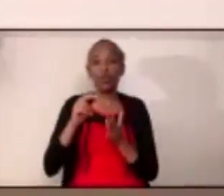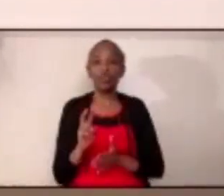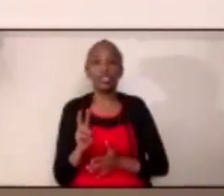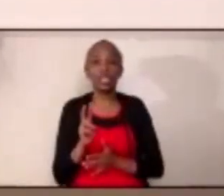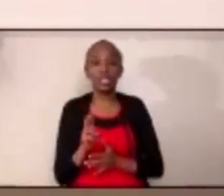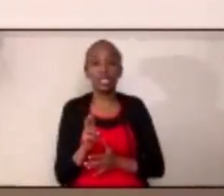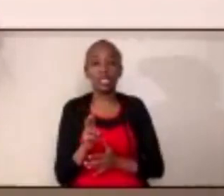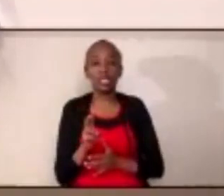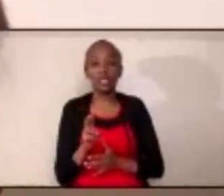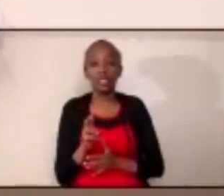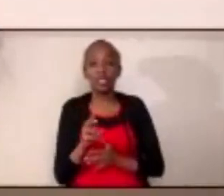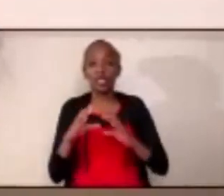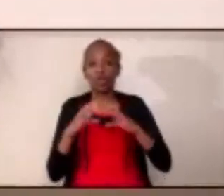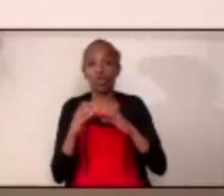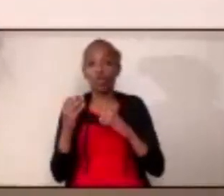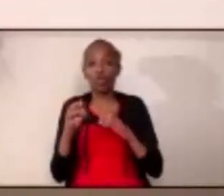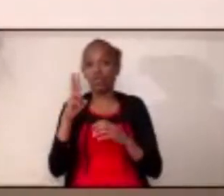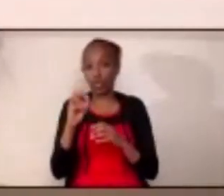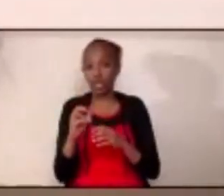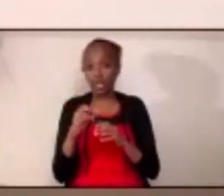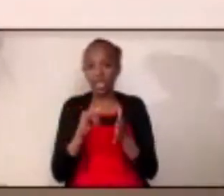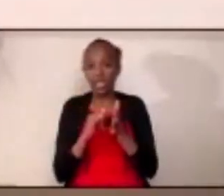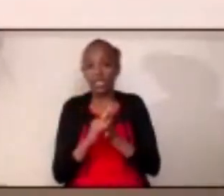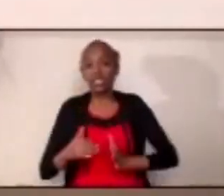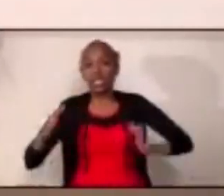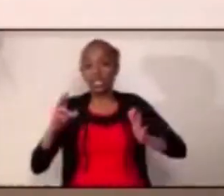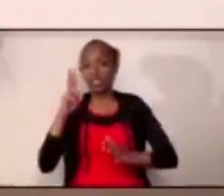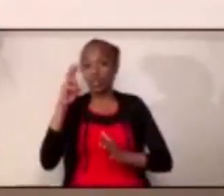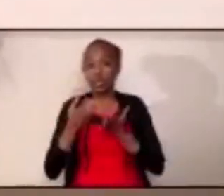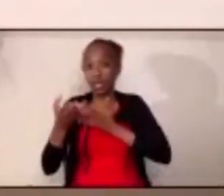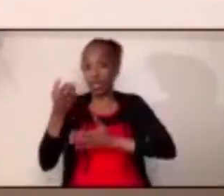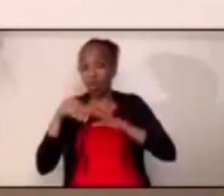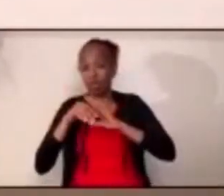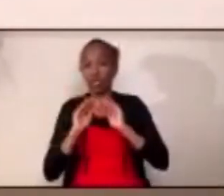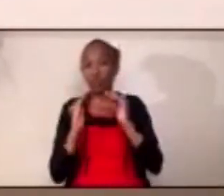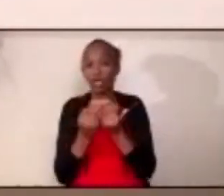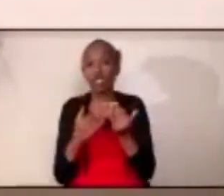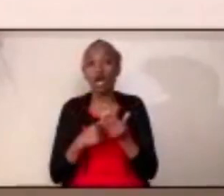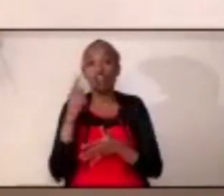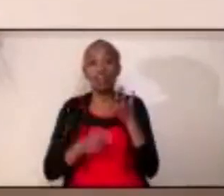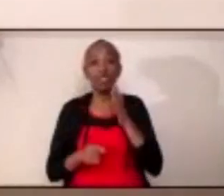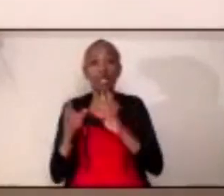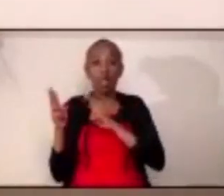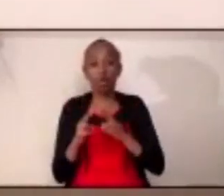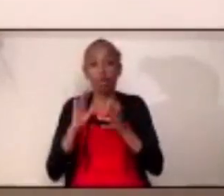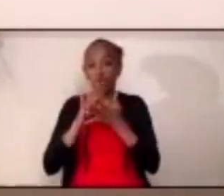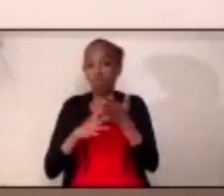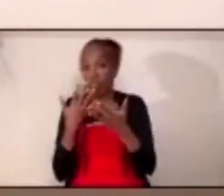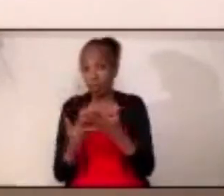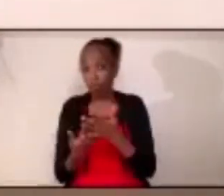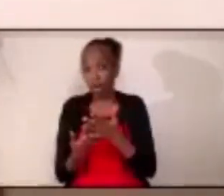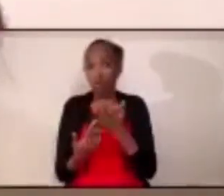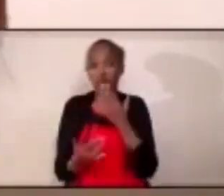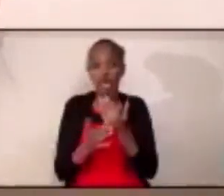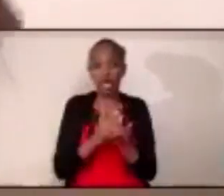Group of 20, which is the largest 20 economies in the world, come up with something called the Common Framework on the Treatment of